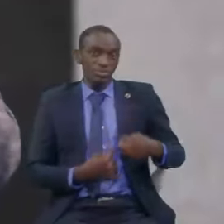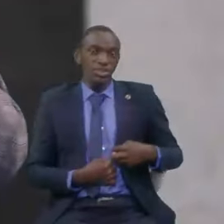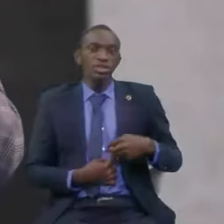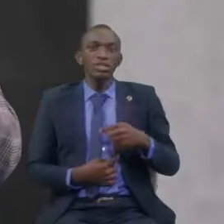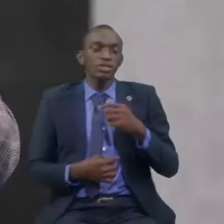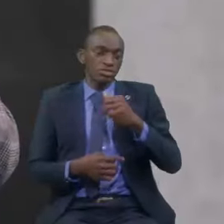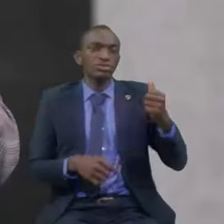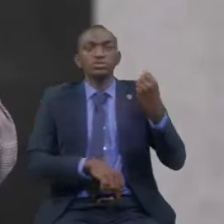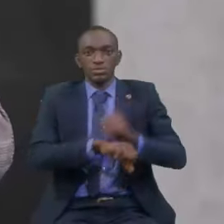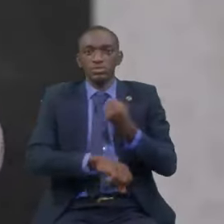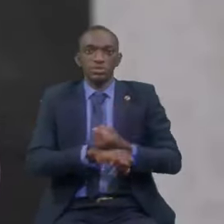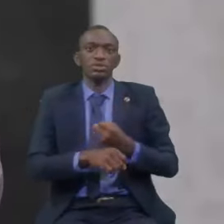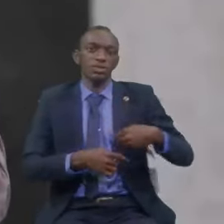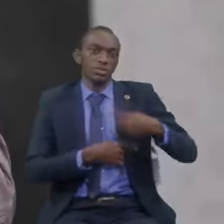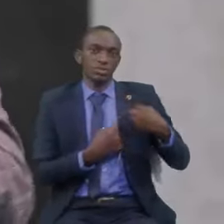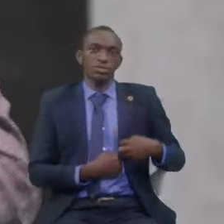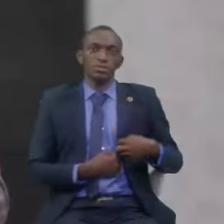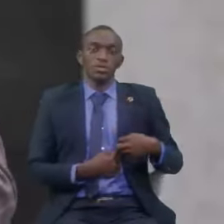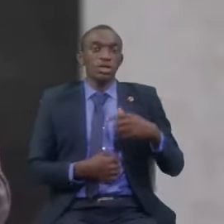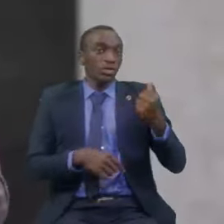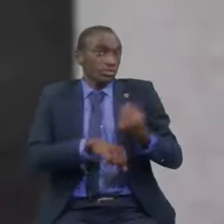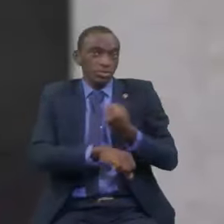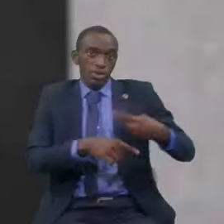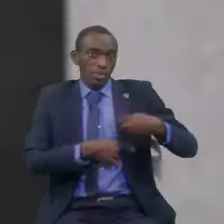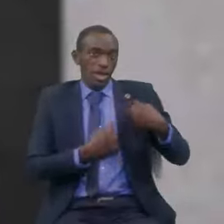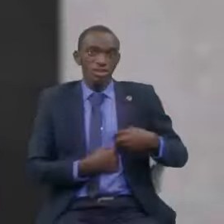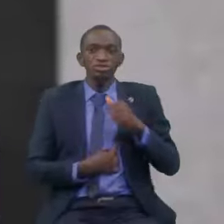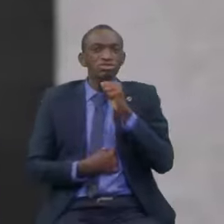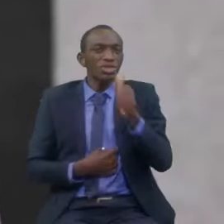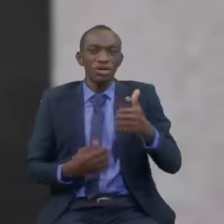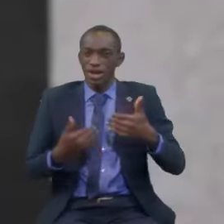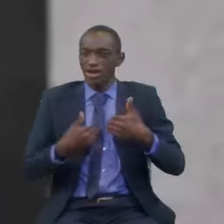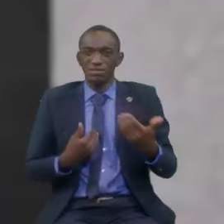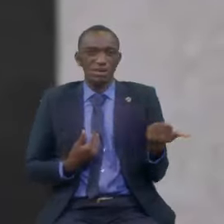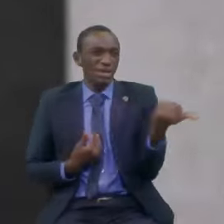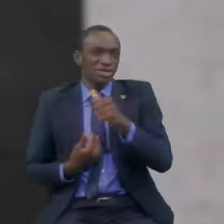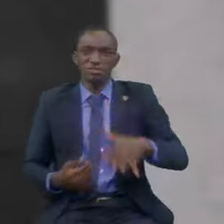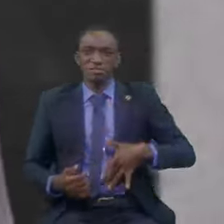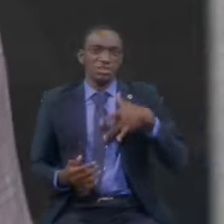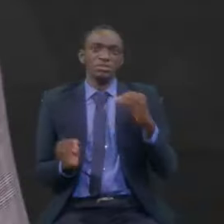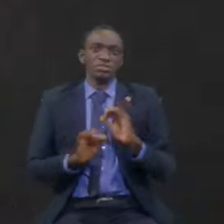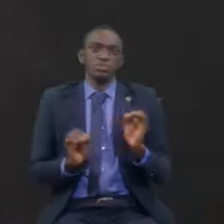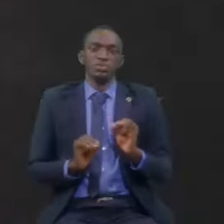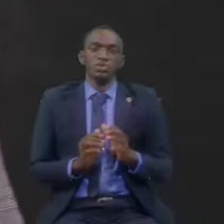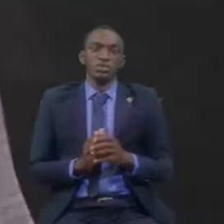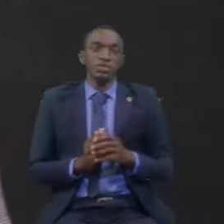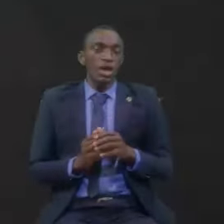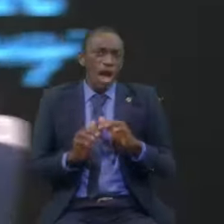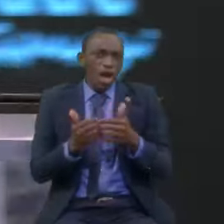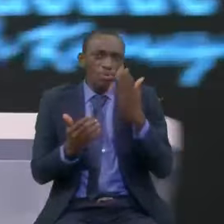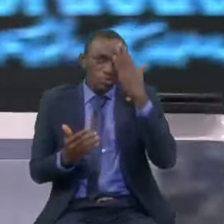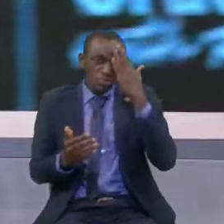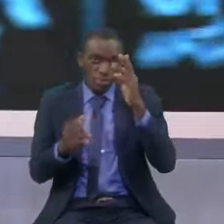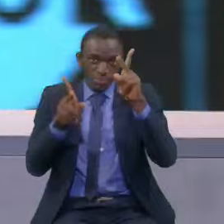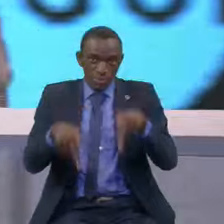not have any feeling. How do we know somebody has a stony heart? They can steal